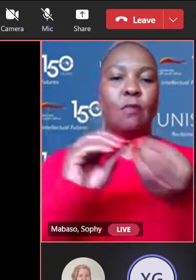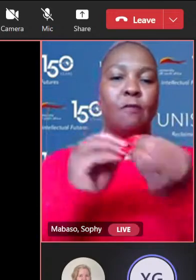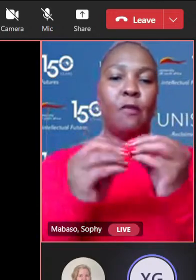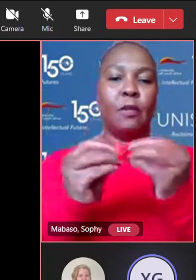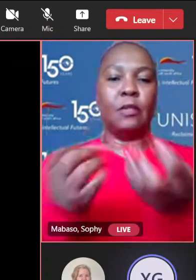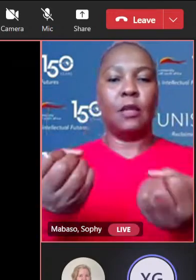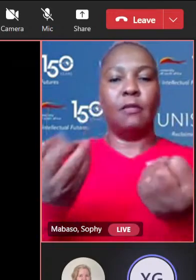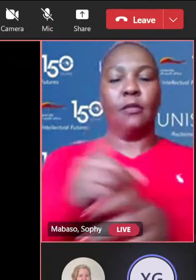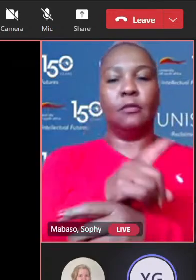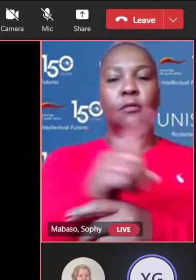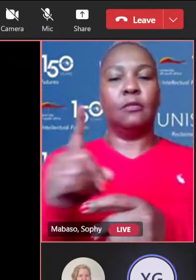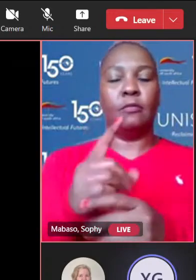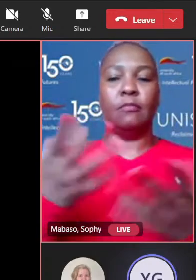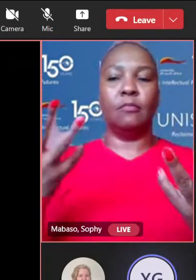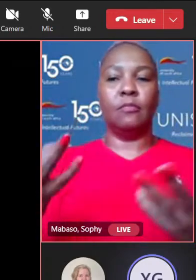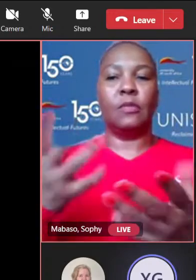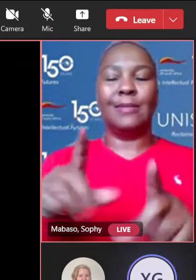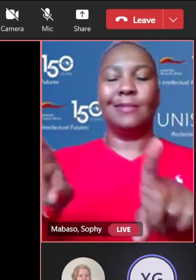is very similar.